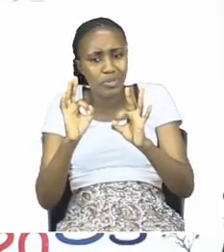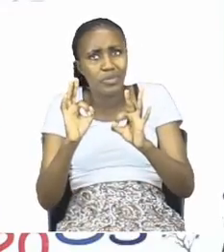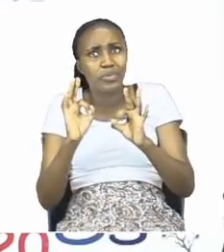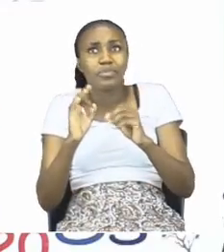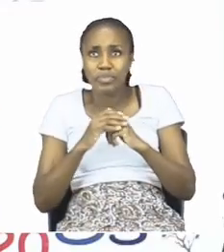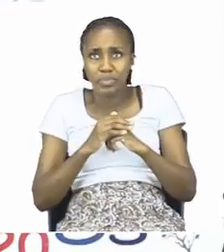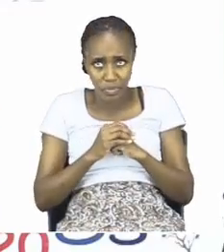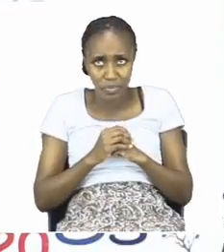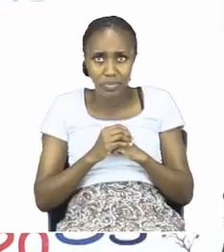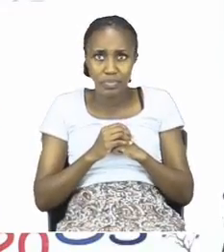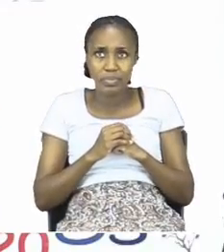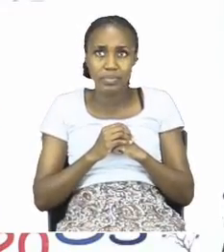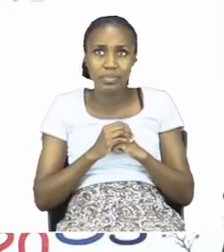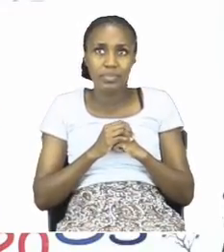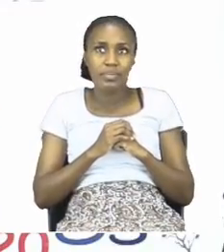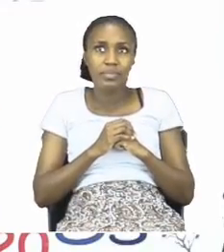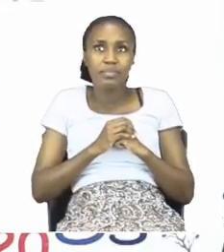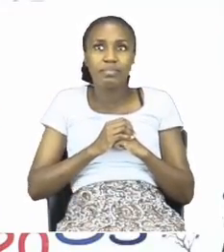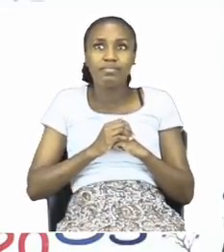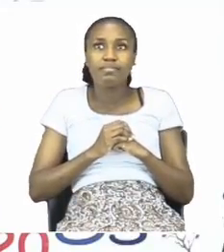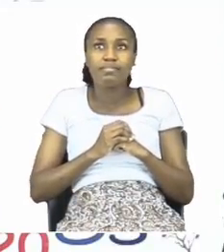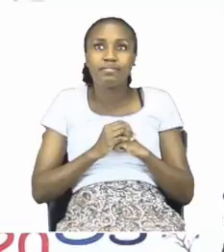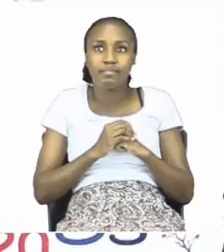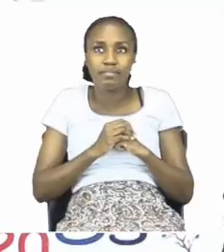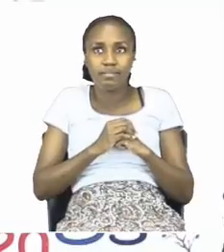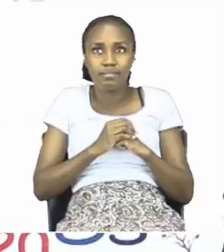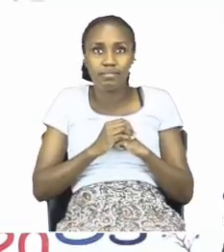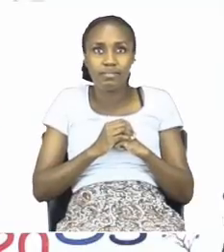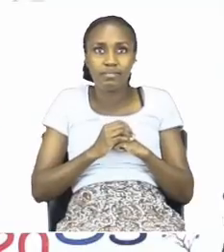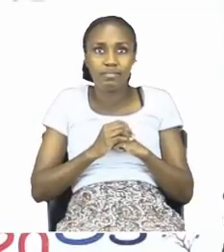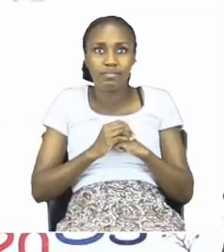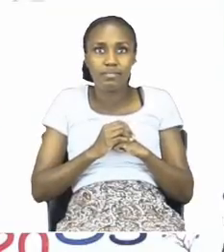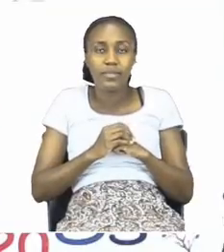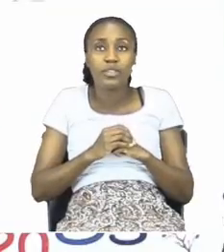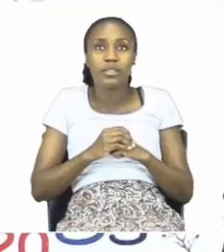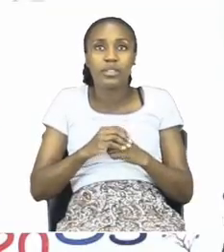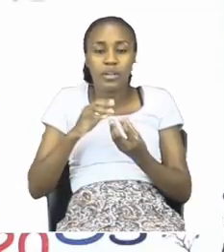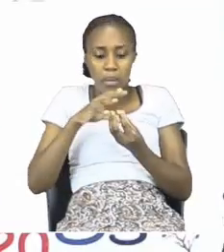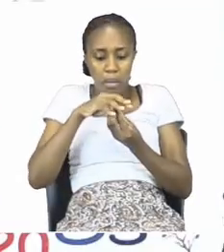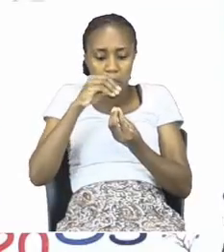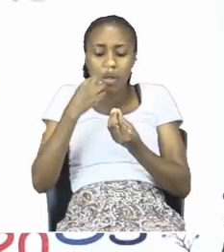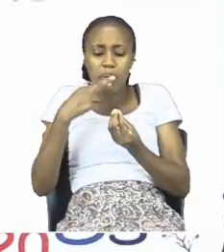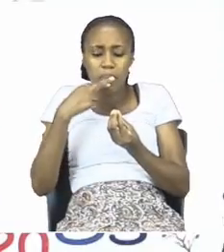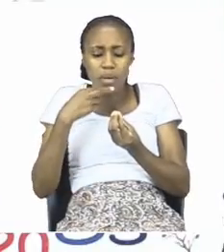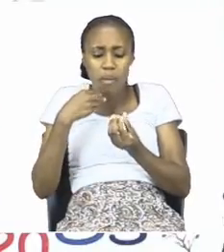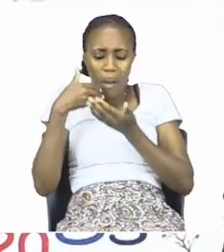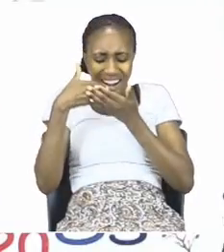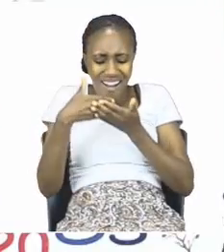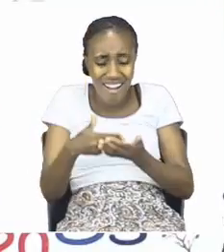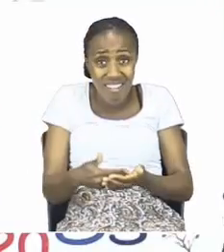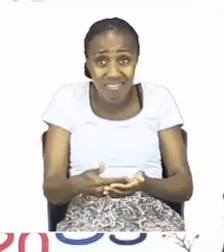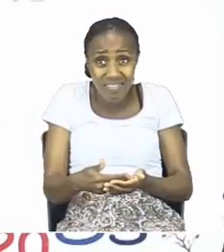neat. So we have now completed our sentence. The strawberry is